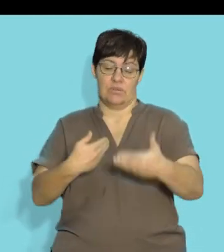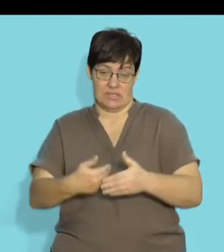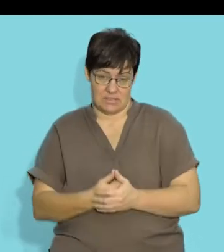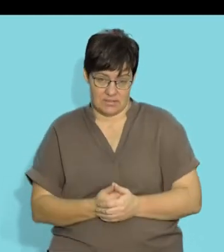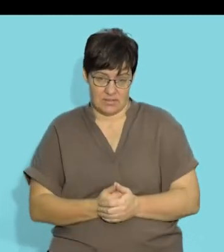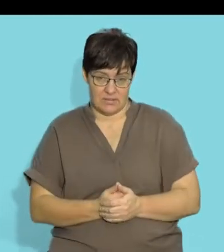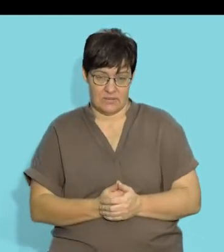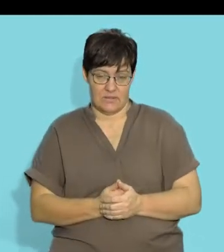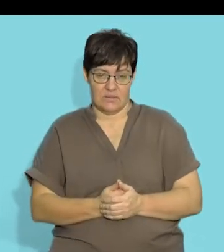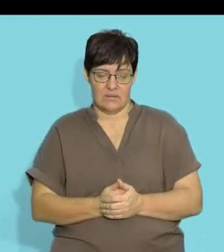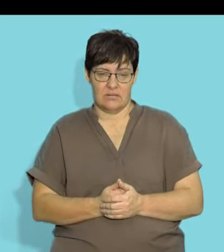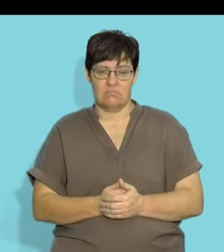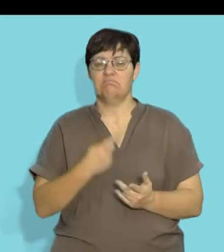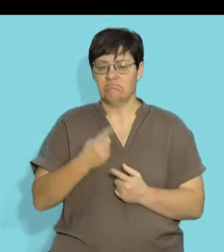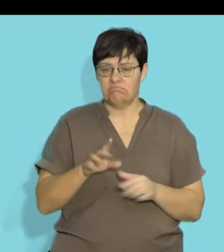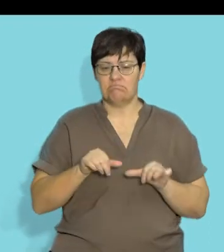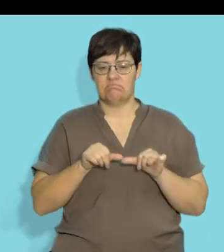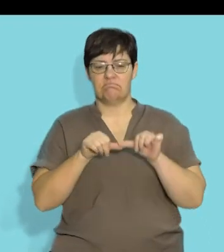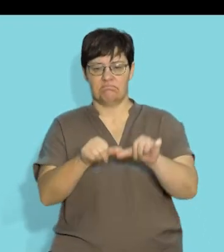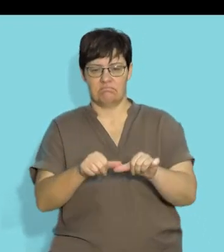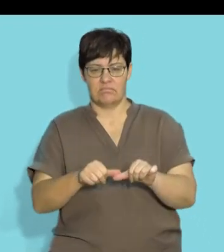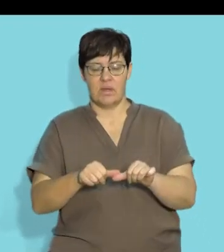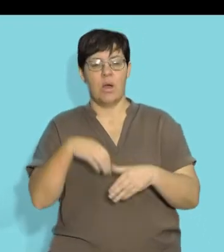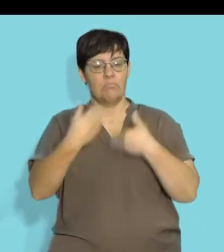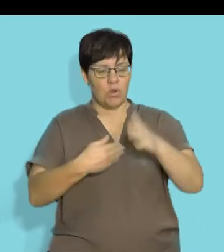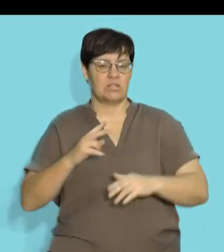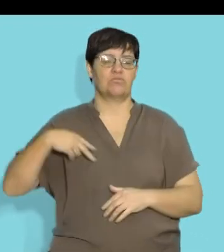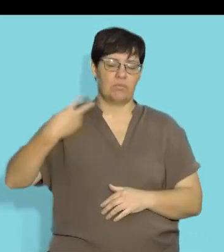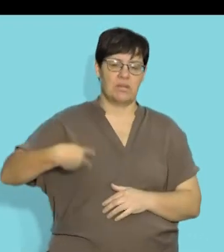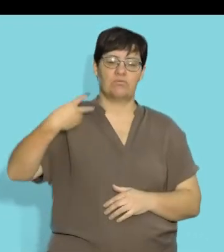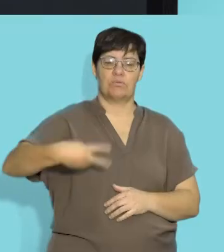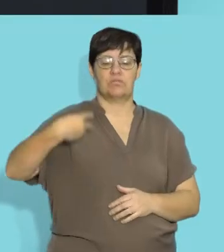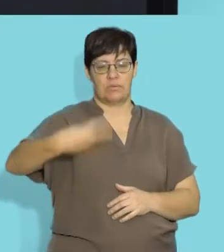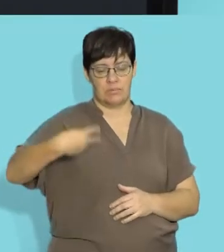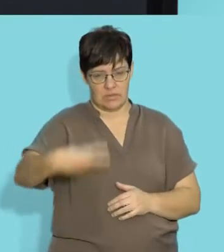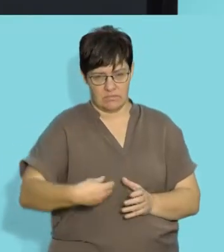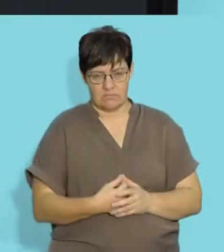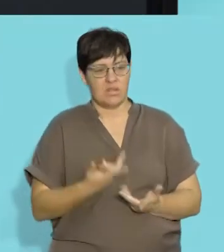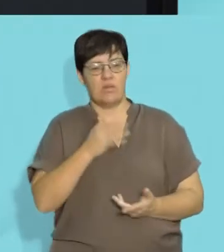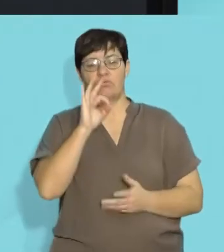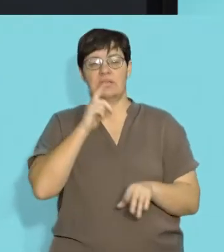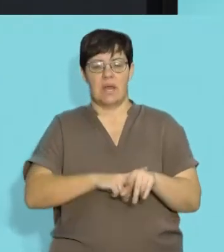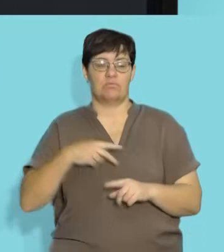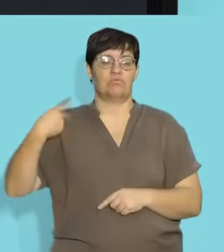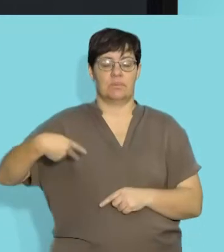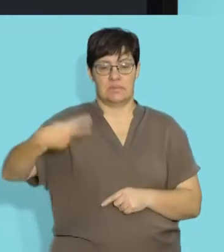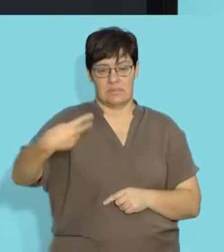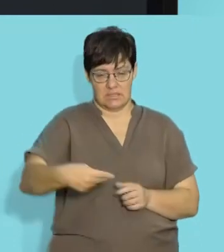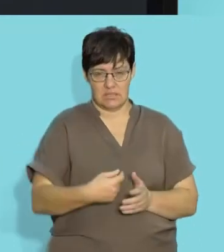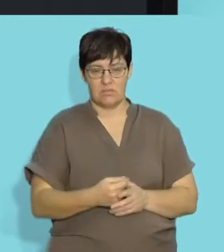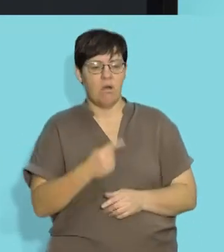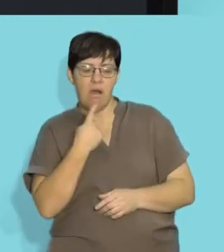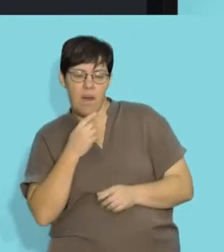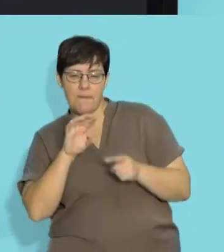titration, okay? Then would obviously have to repeat the procedure, you know, more than once, say 3 times, you